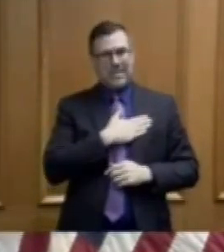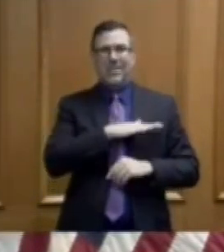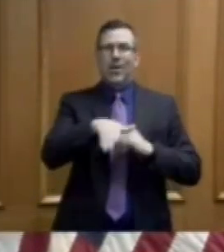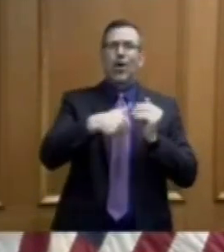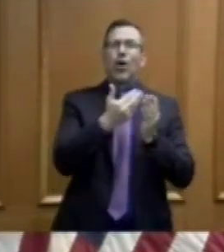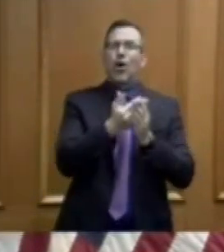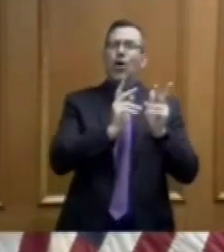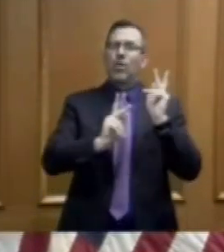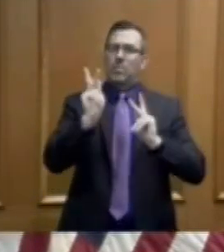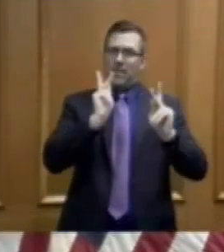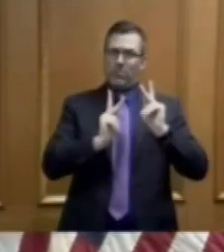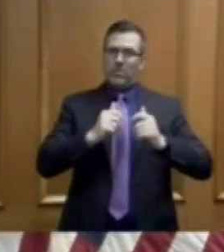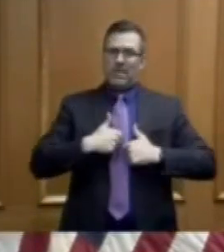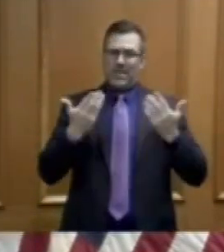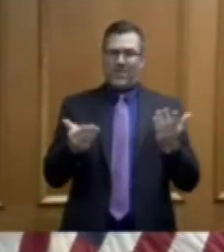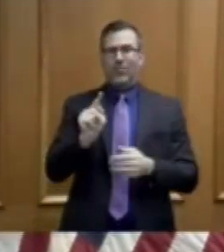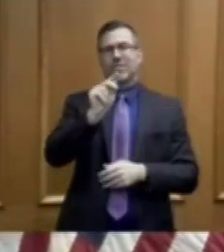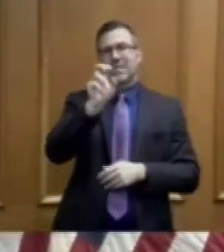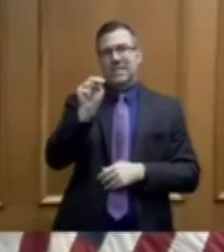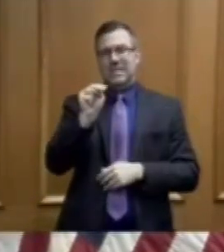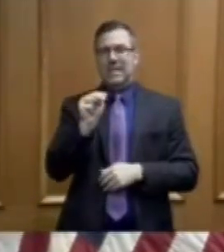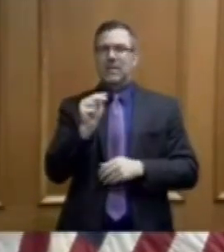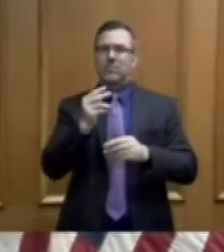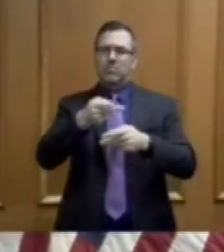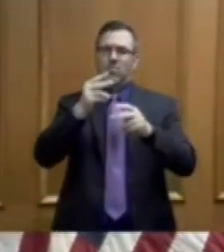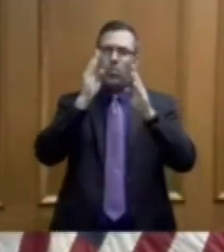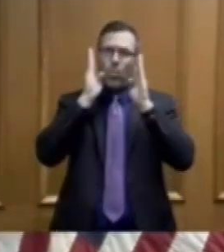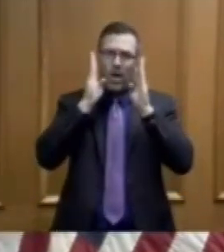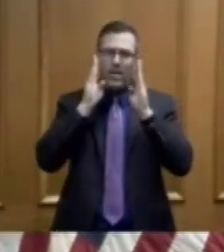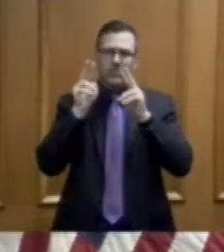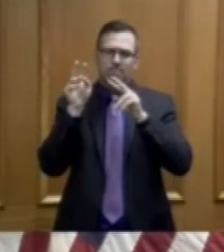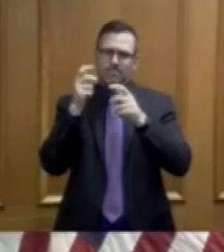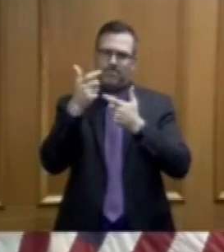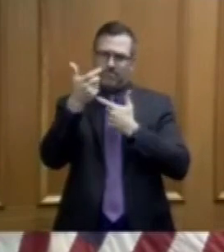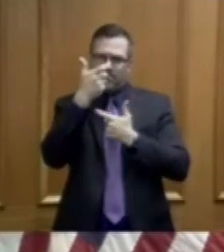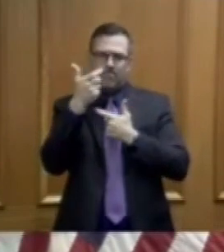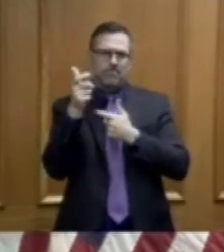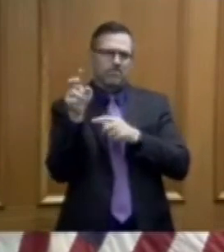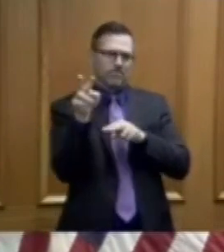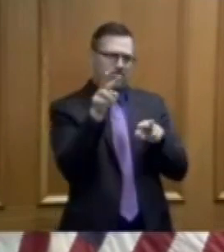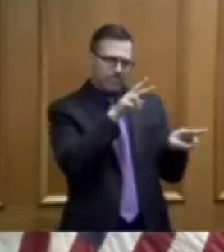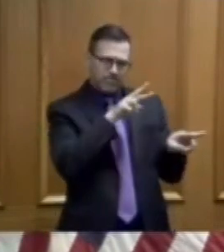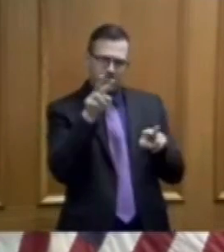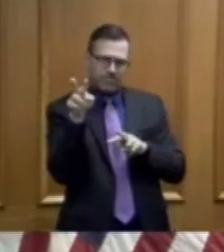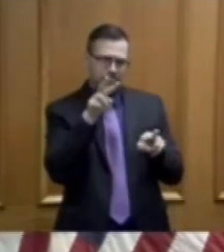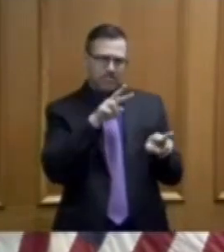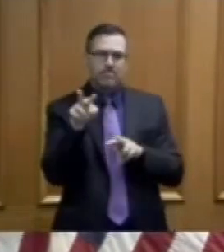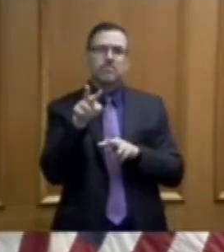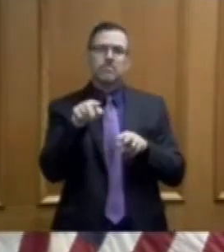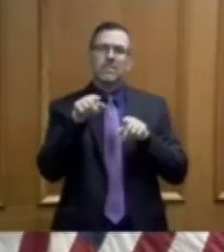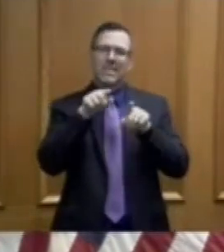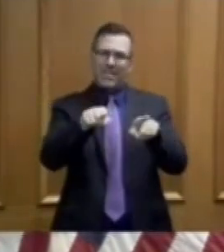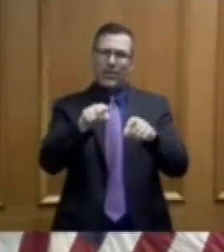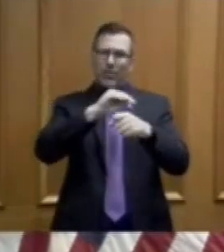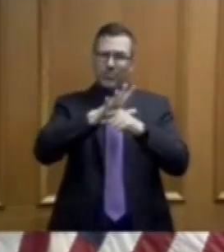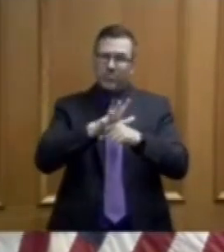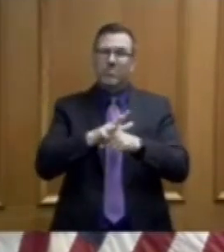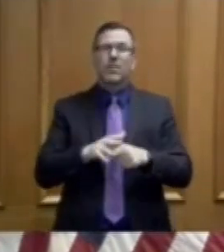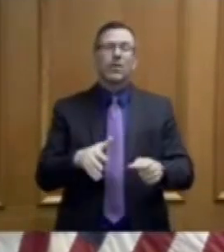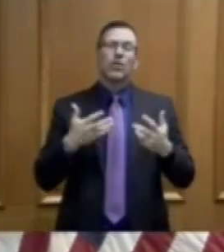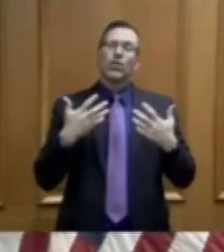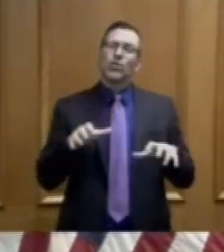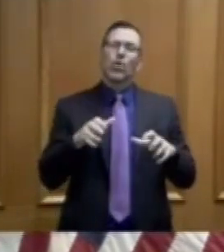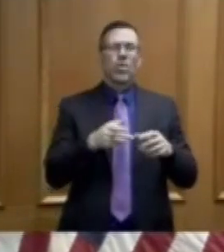be vigilant, to be engaged, to be certain that during this time of crisis, we don't add additional